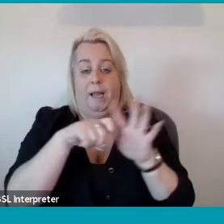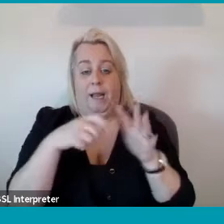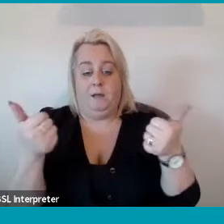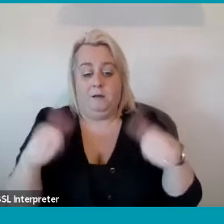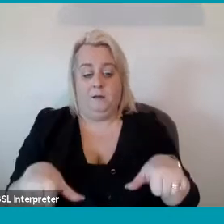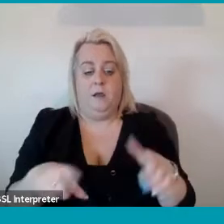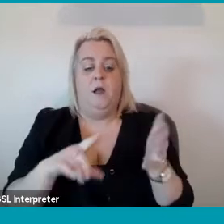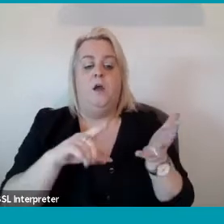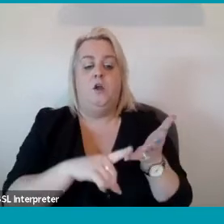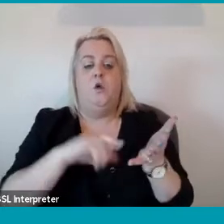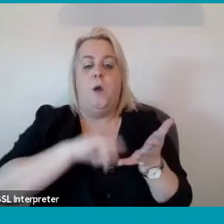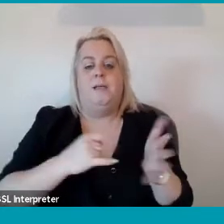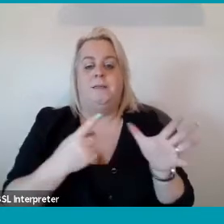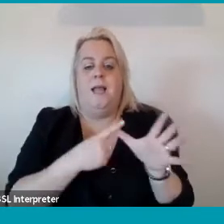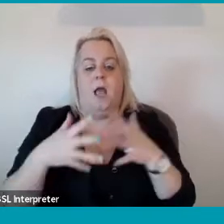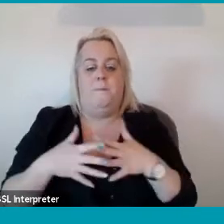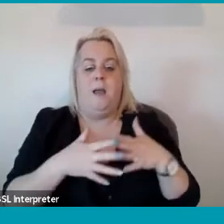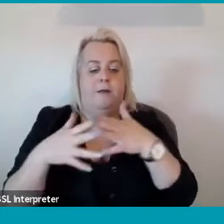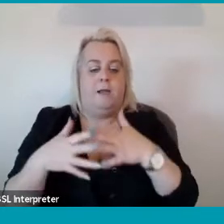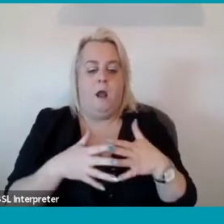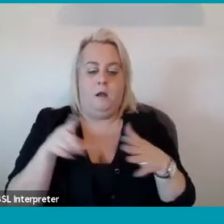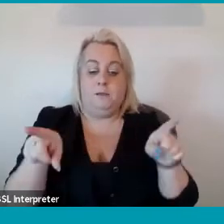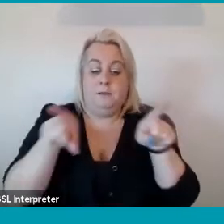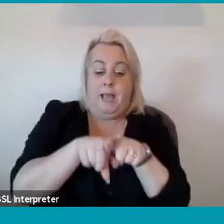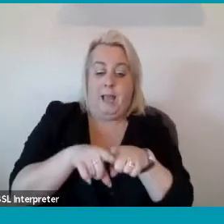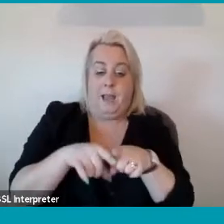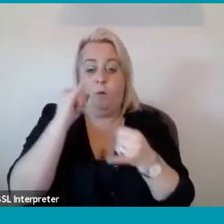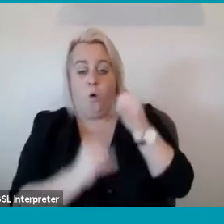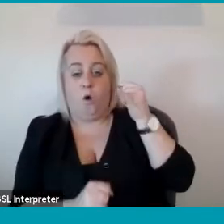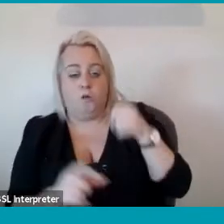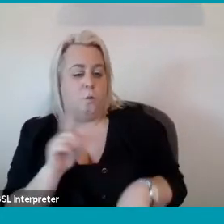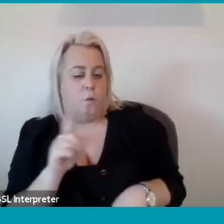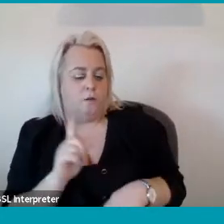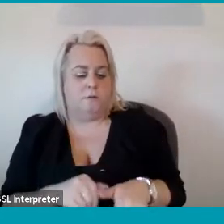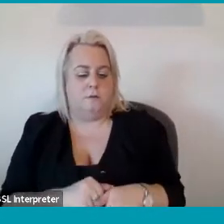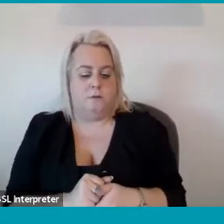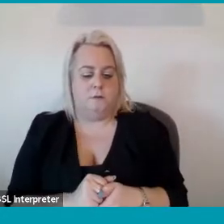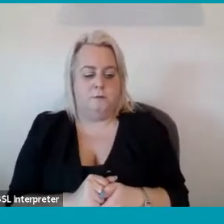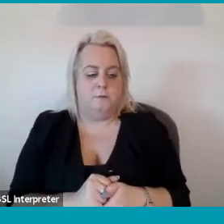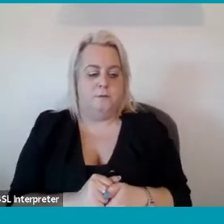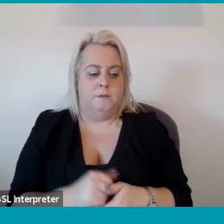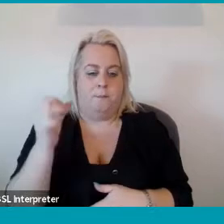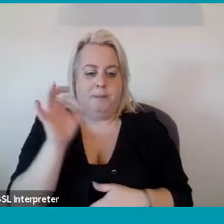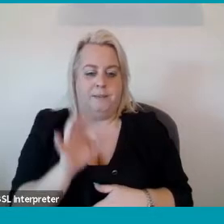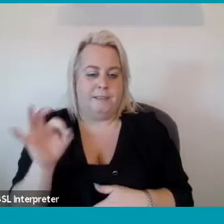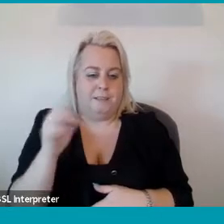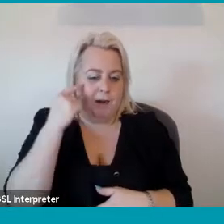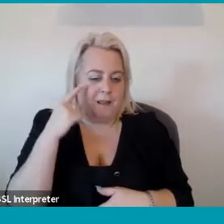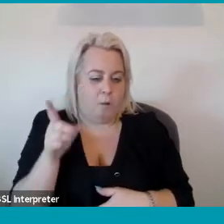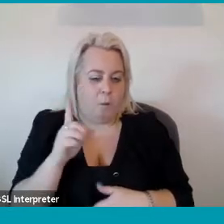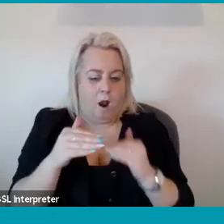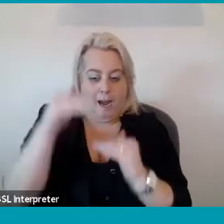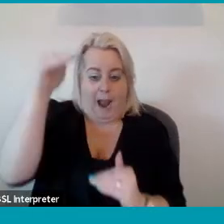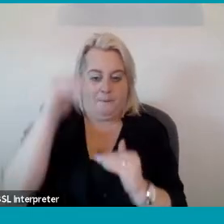for example? Do you think it might be better or worse? 35? Any others?